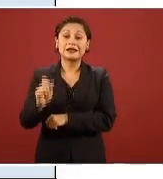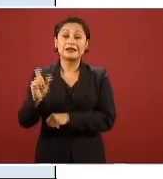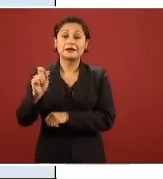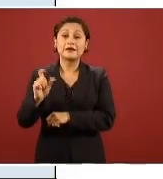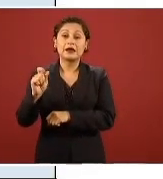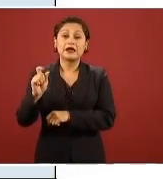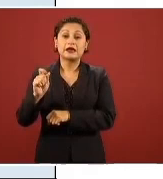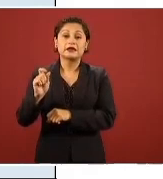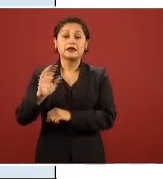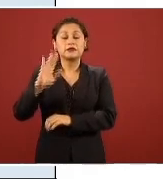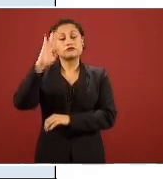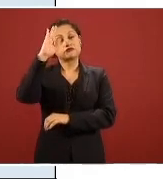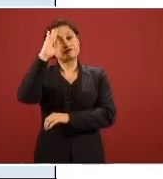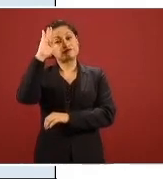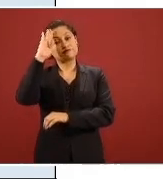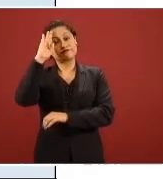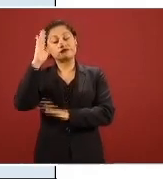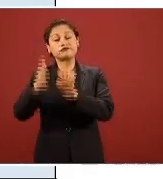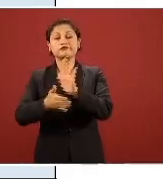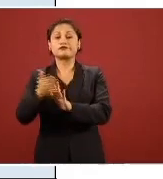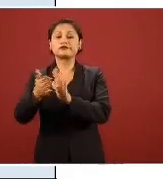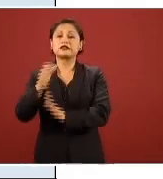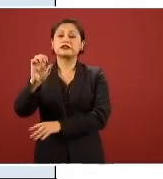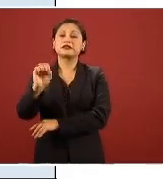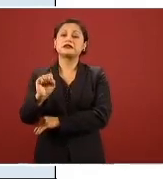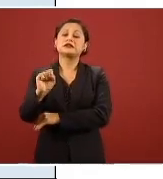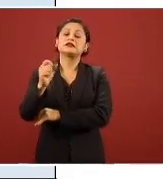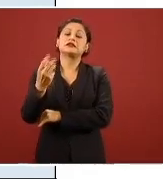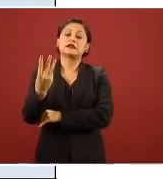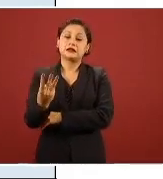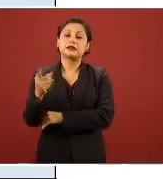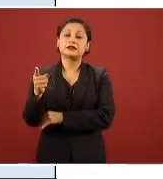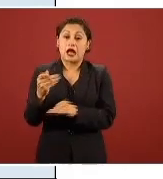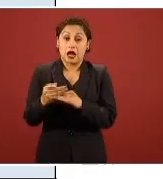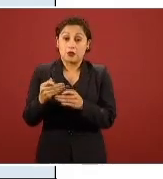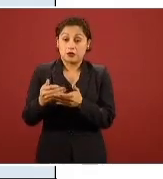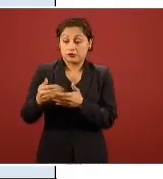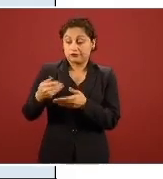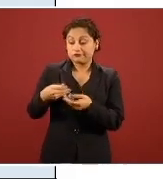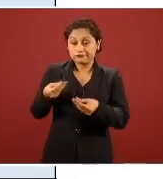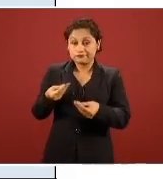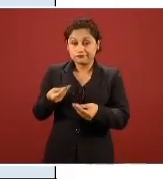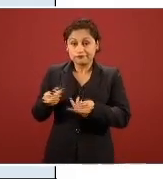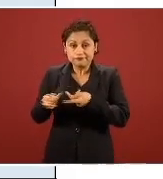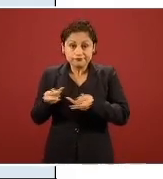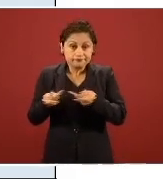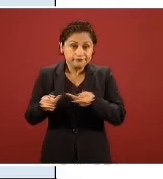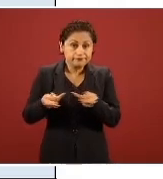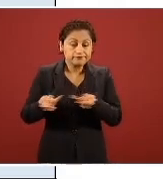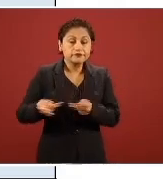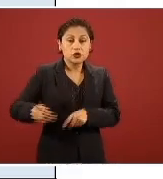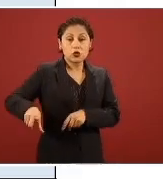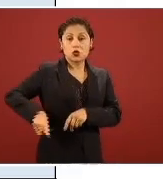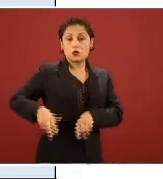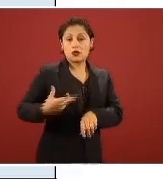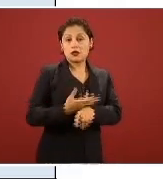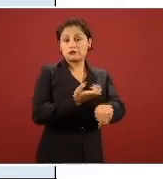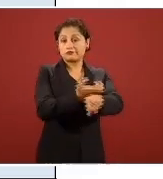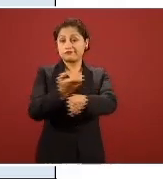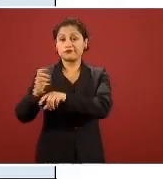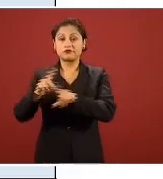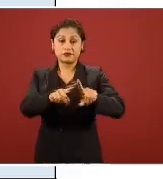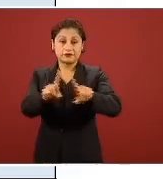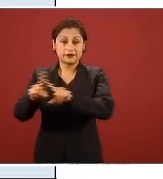instalaciones. Ahorita estamos en el proceso de coordinar con los gobernadores de los estados y con los